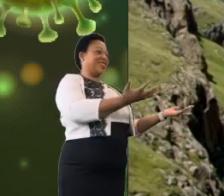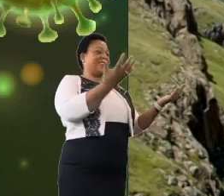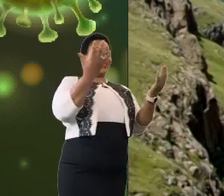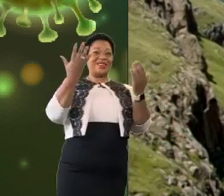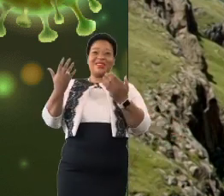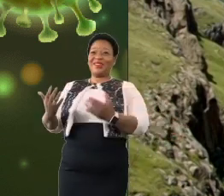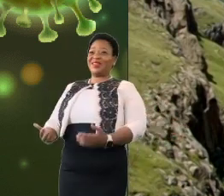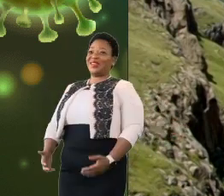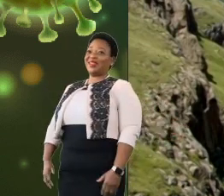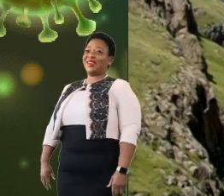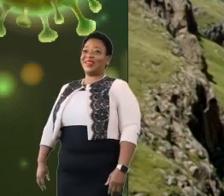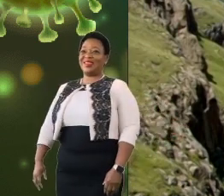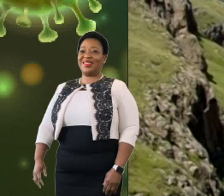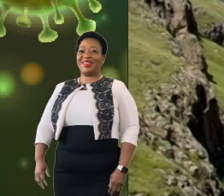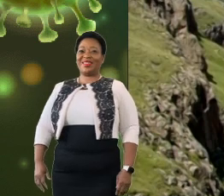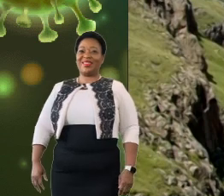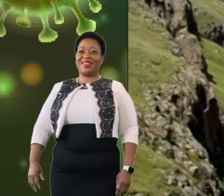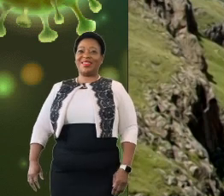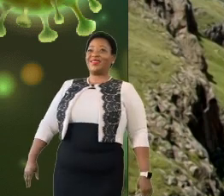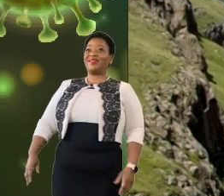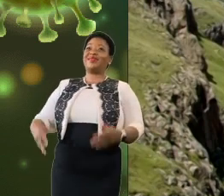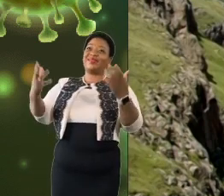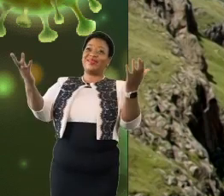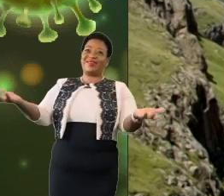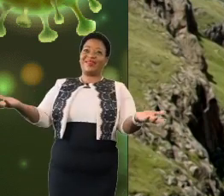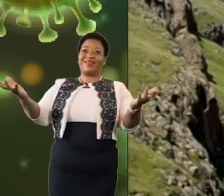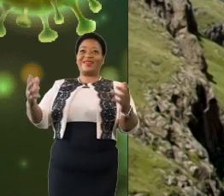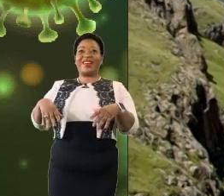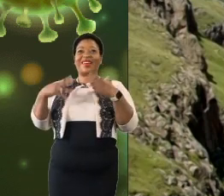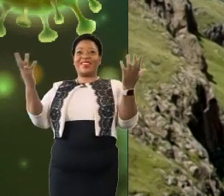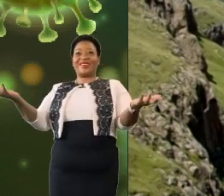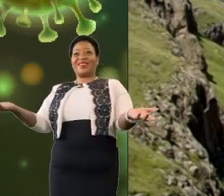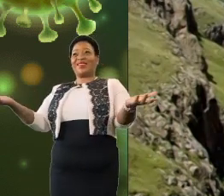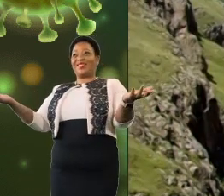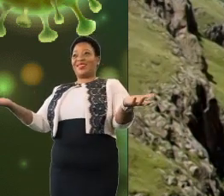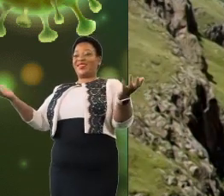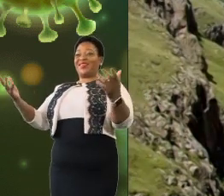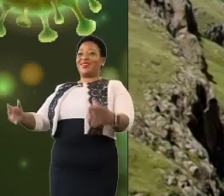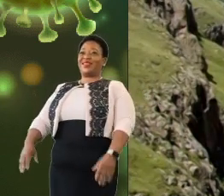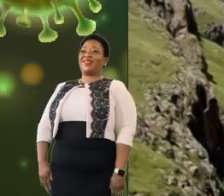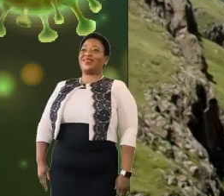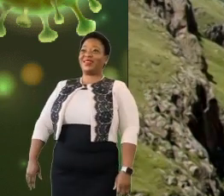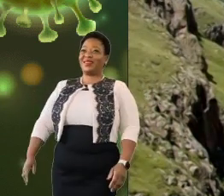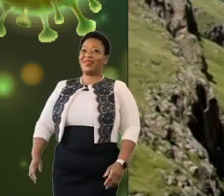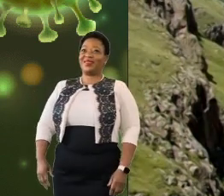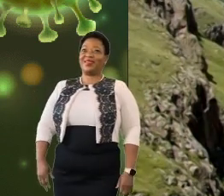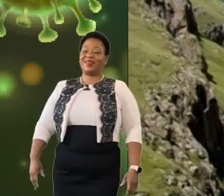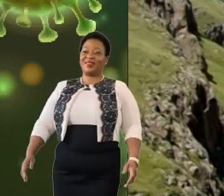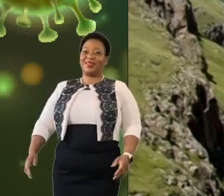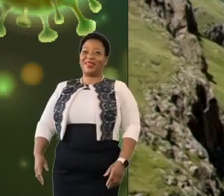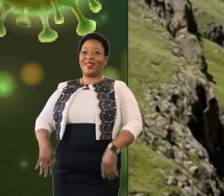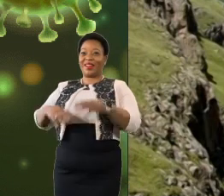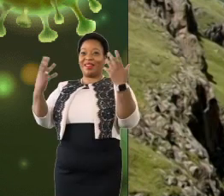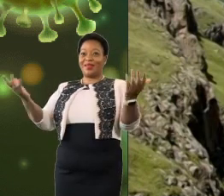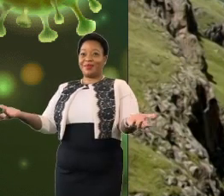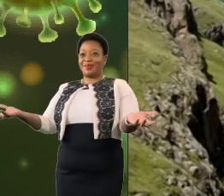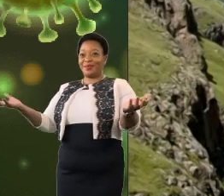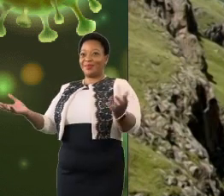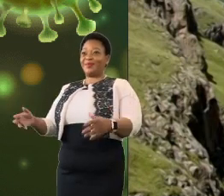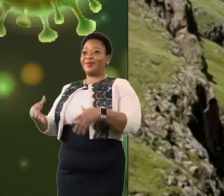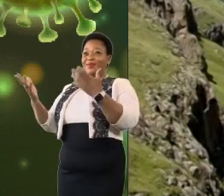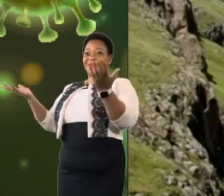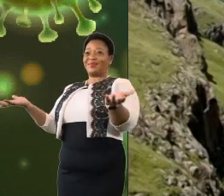heard that Tebogo has joined us. We also have Ndumiso Mlambo from Trade and